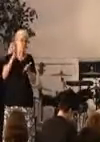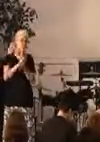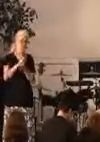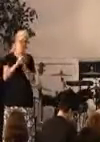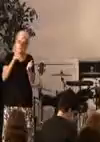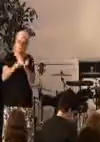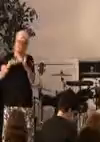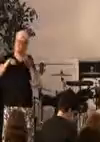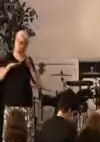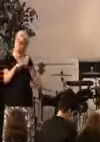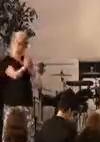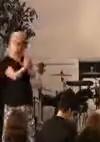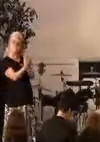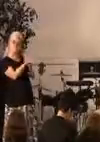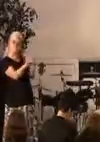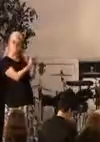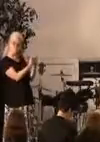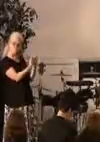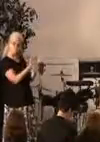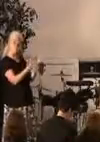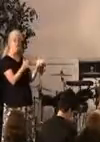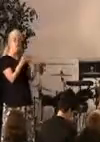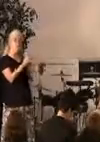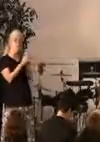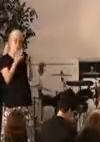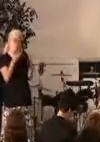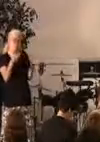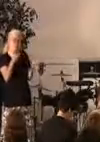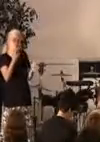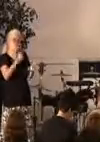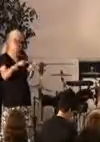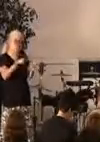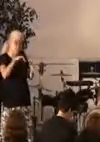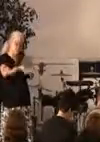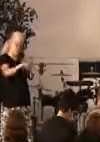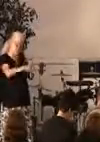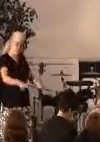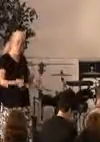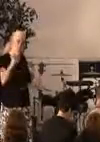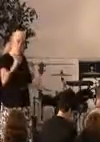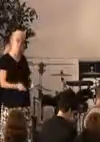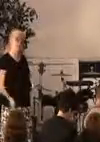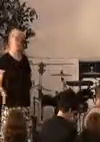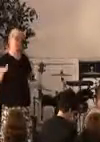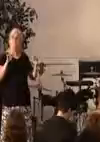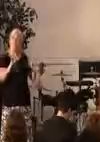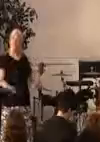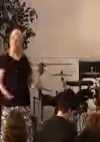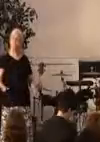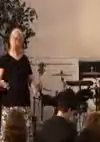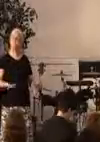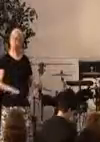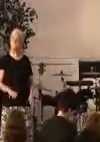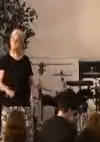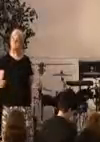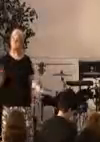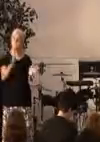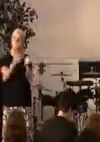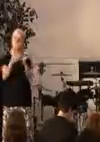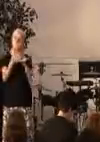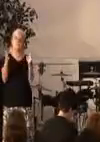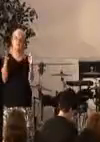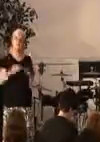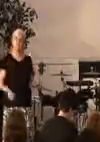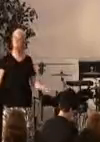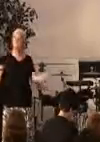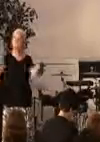I pray that maybe for the first time in their life, they stand up and they say, it's more important what Jesus thinks of me than what